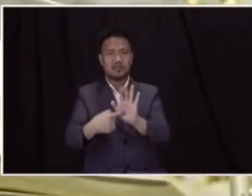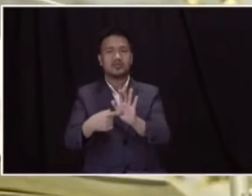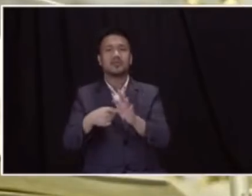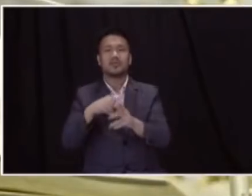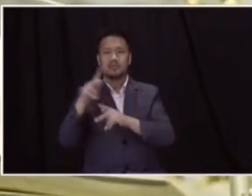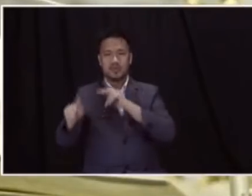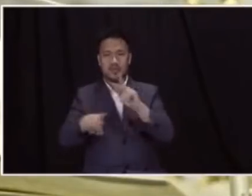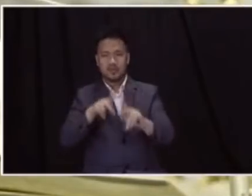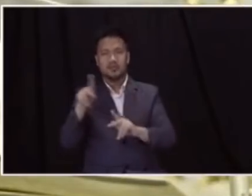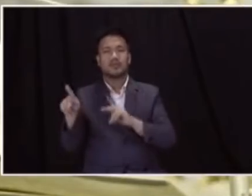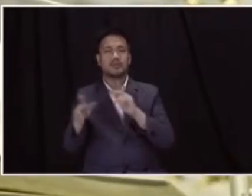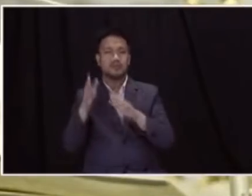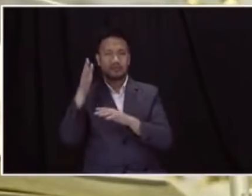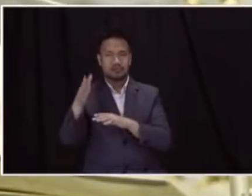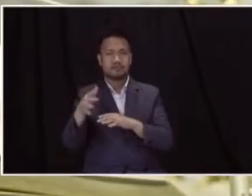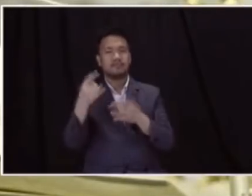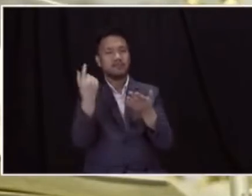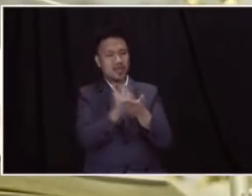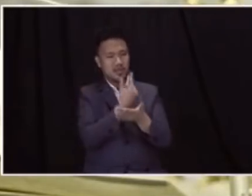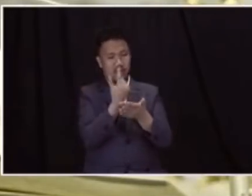The Gospel of the